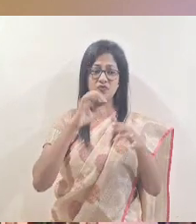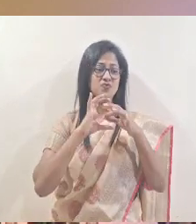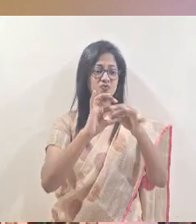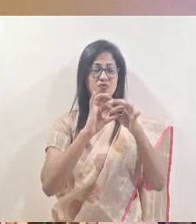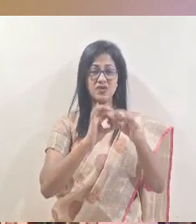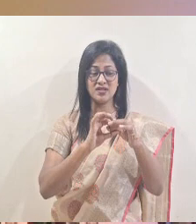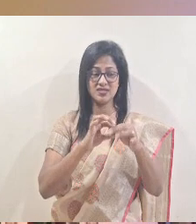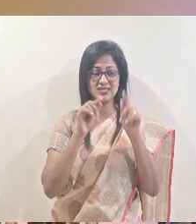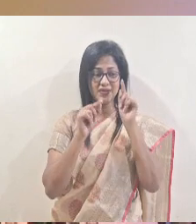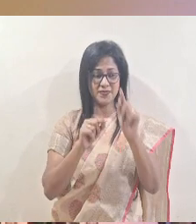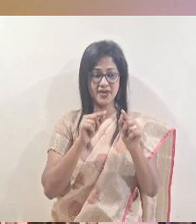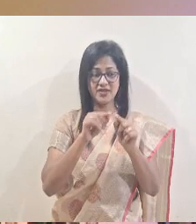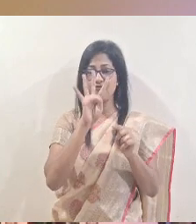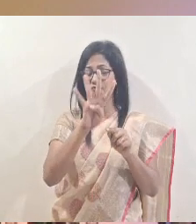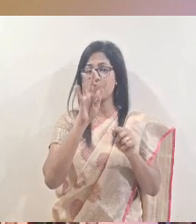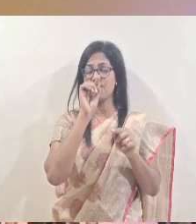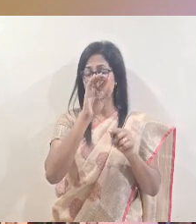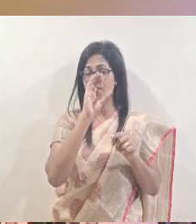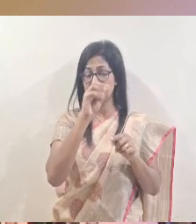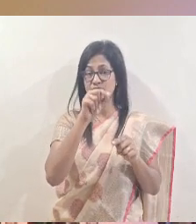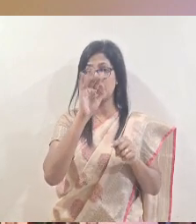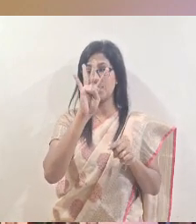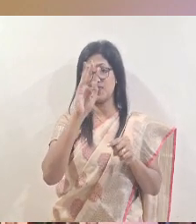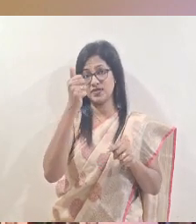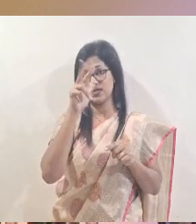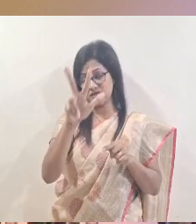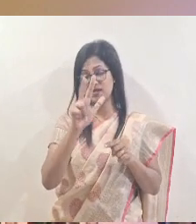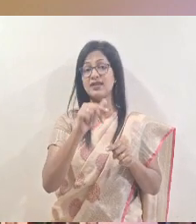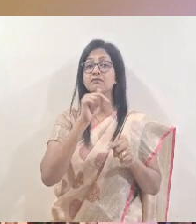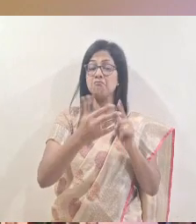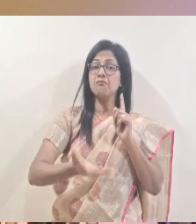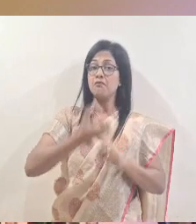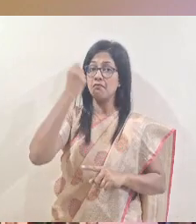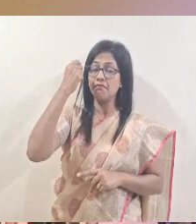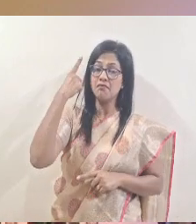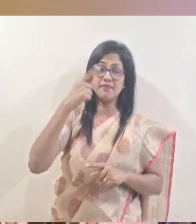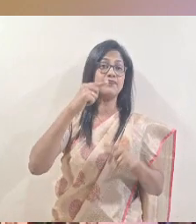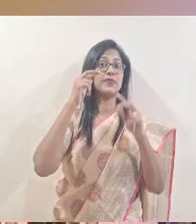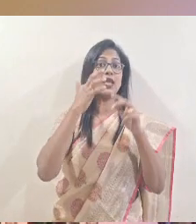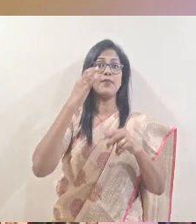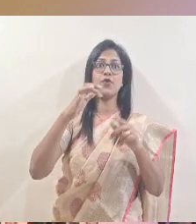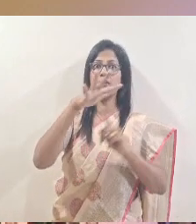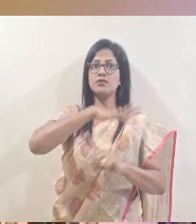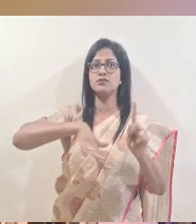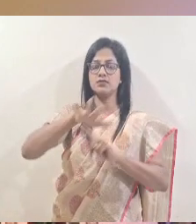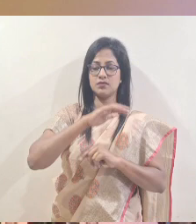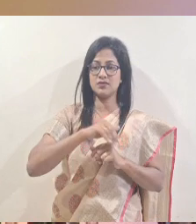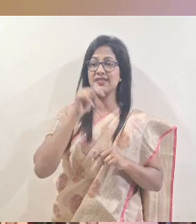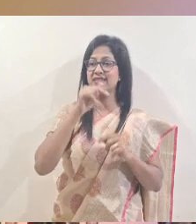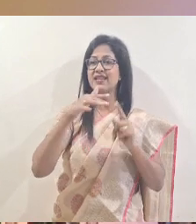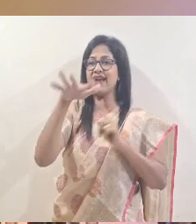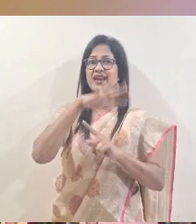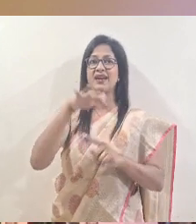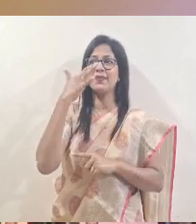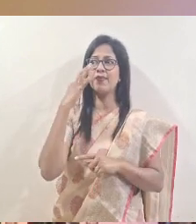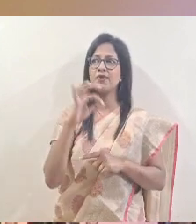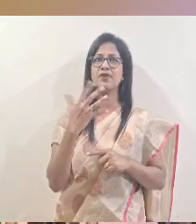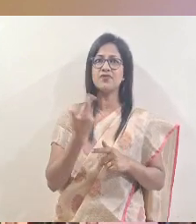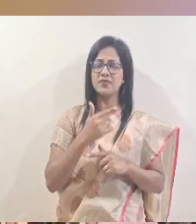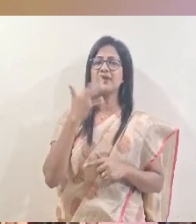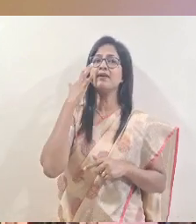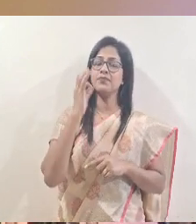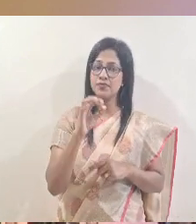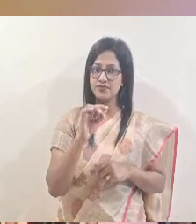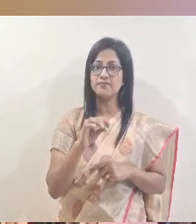the correlation was 0.468. And this can actually be understood in an ideal scenario. In an ideal case scenario,